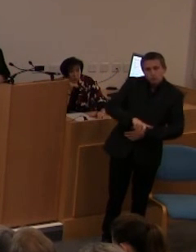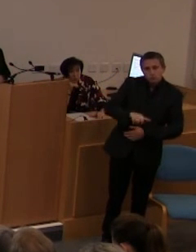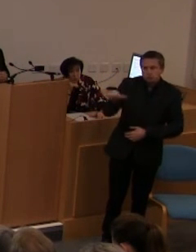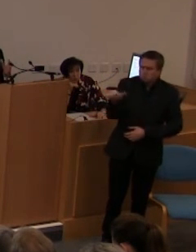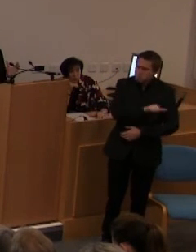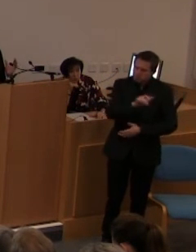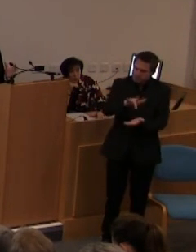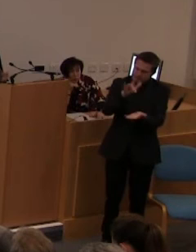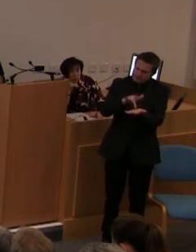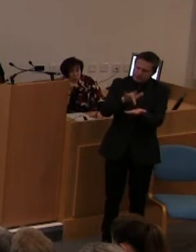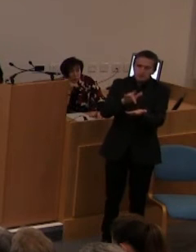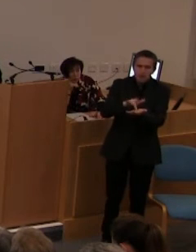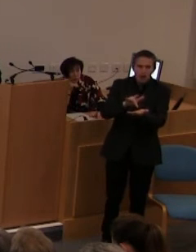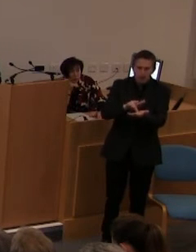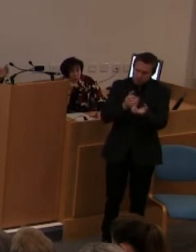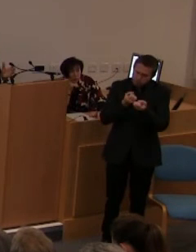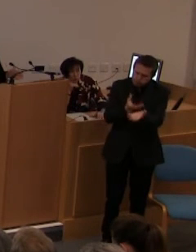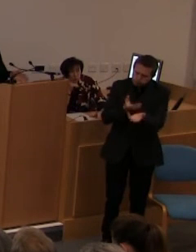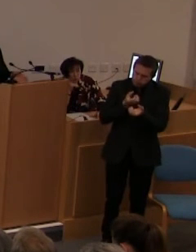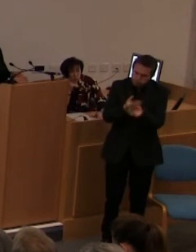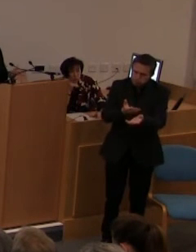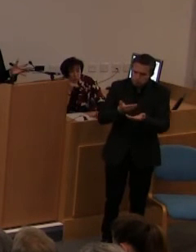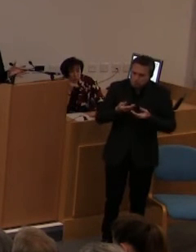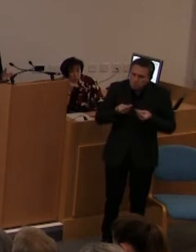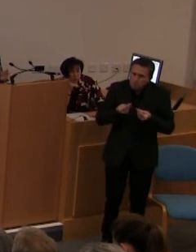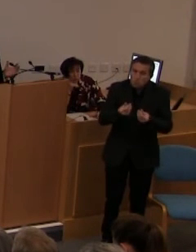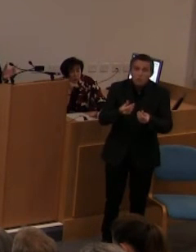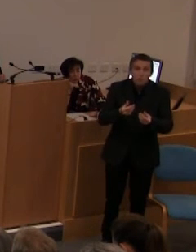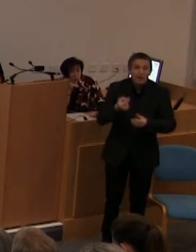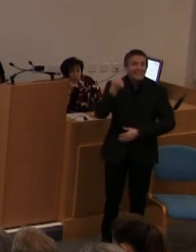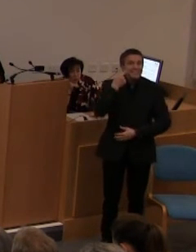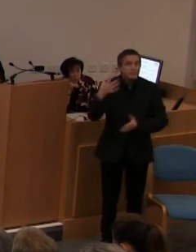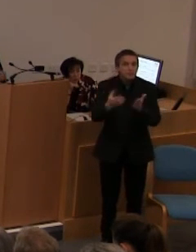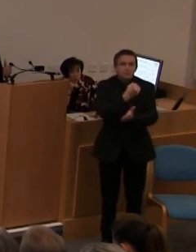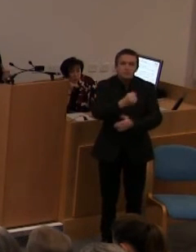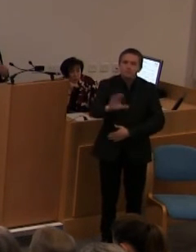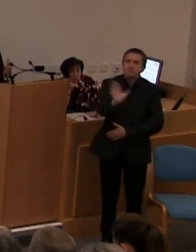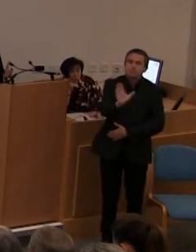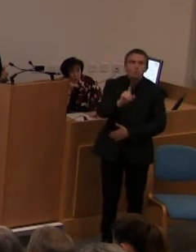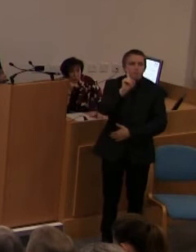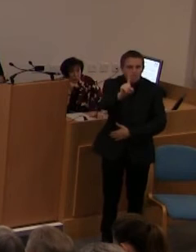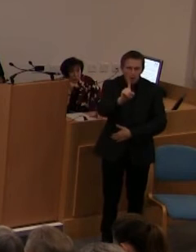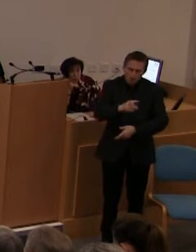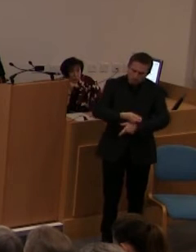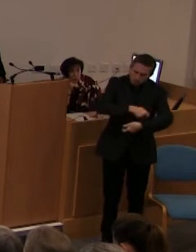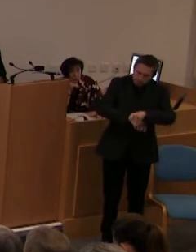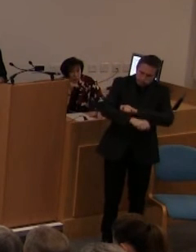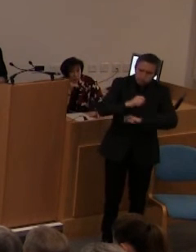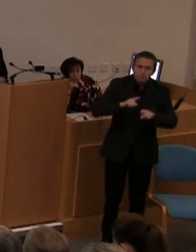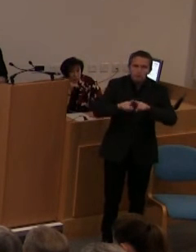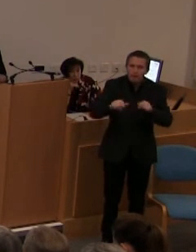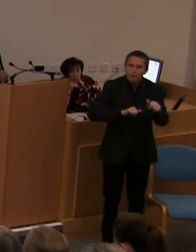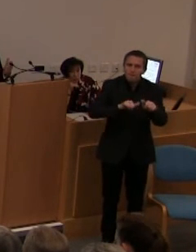we do, there's a good patient experience. Again, that's challenging given people's needs, but we'll put a lot of work into doing